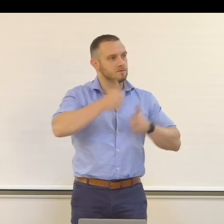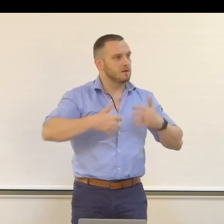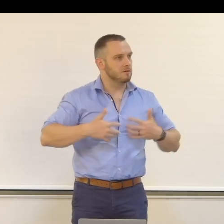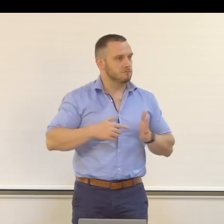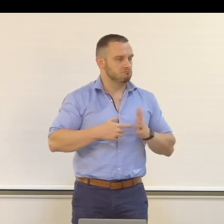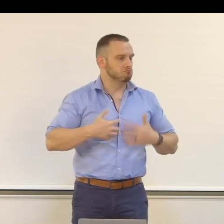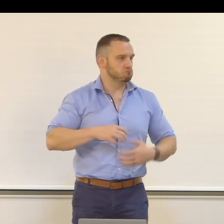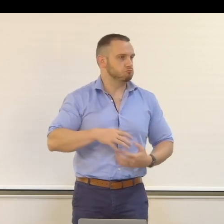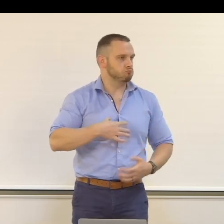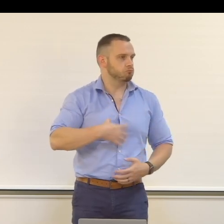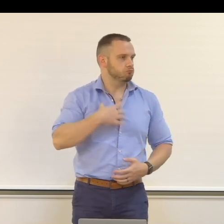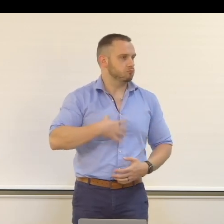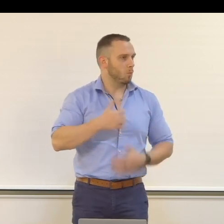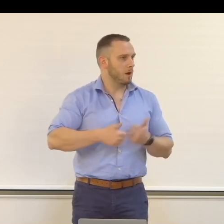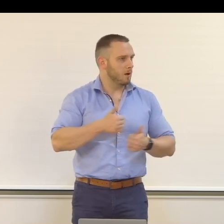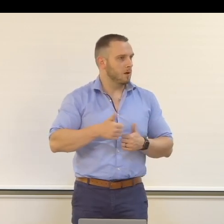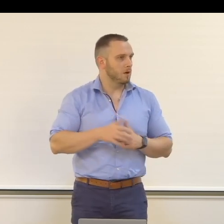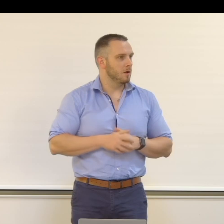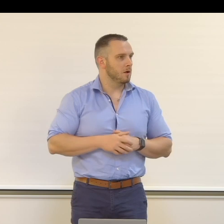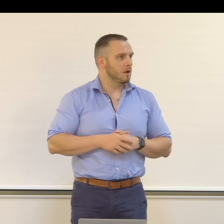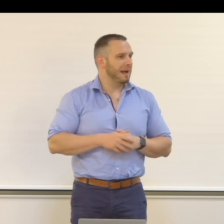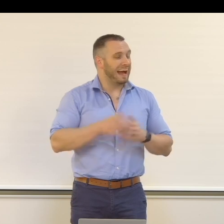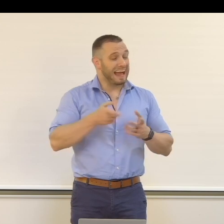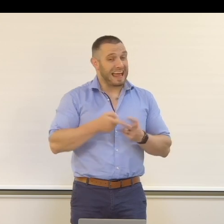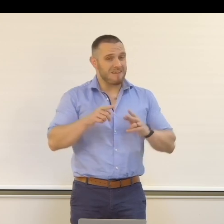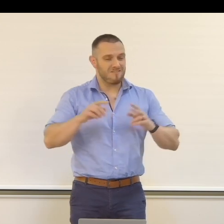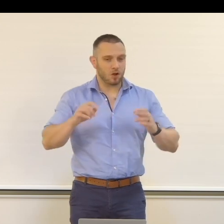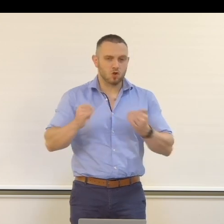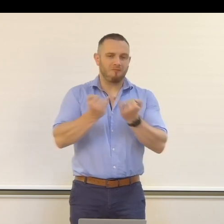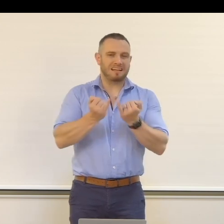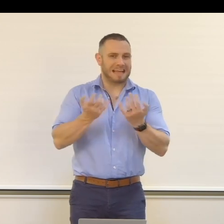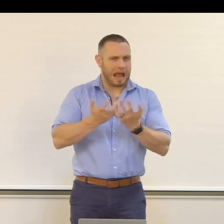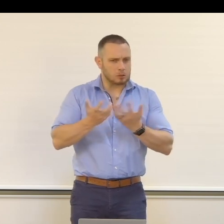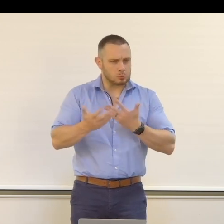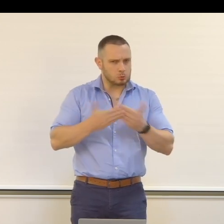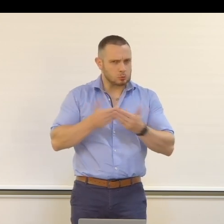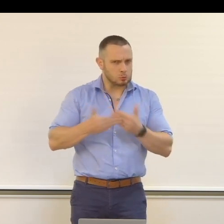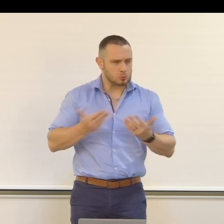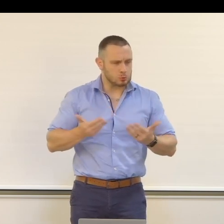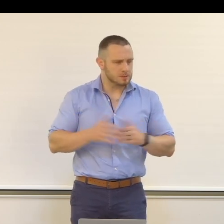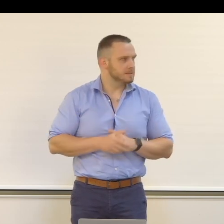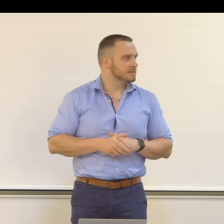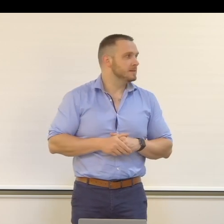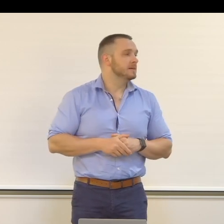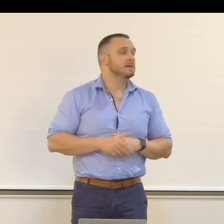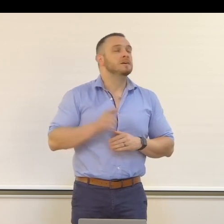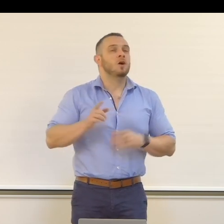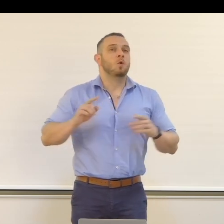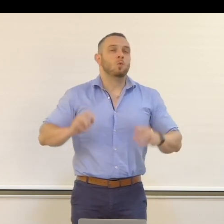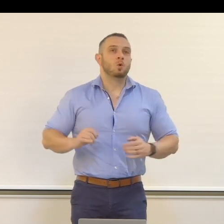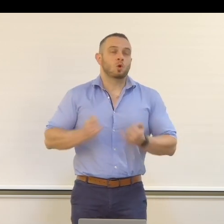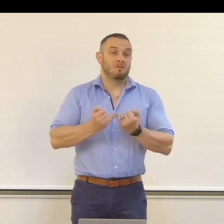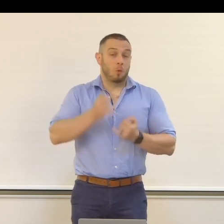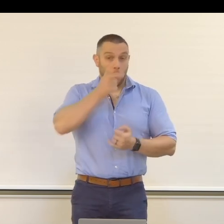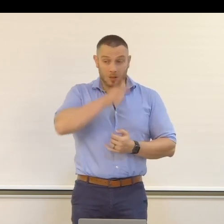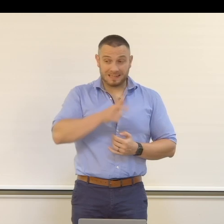impressive. I have a question related to conflicts. How did you actually deal with conflicts in the team? So conflict, we were lucky that